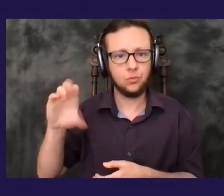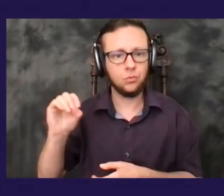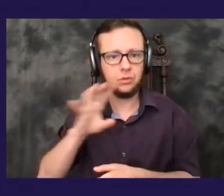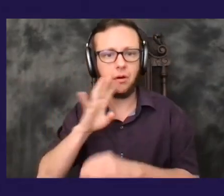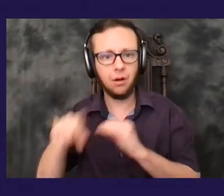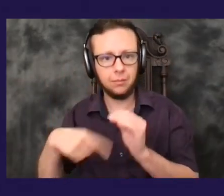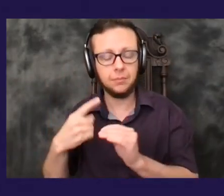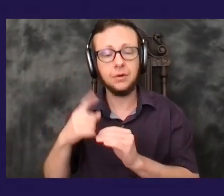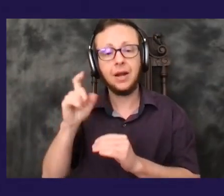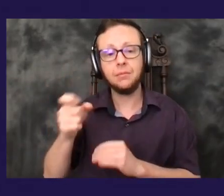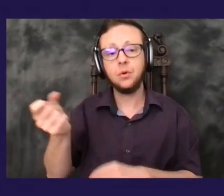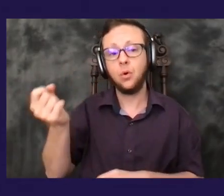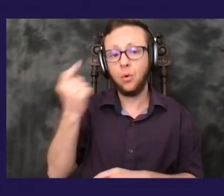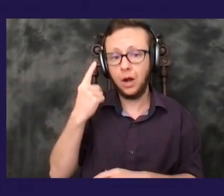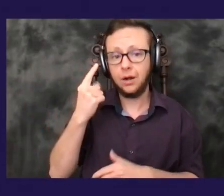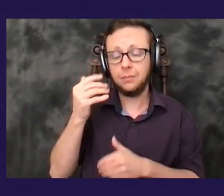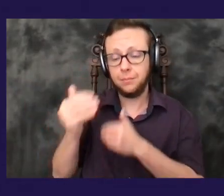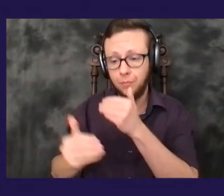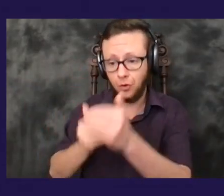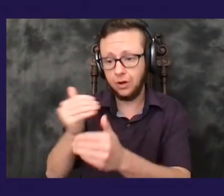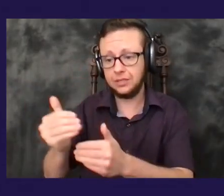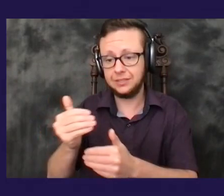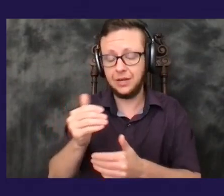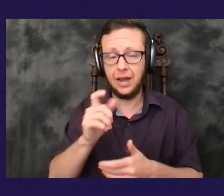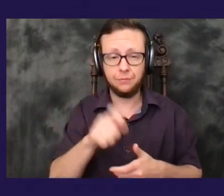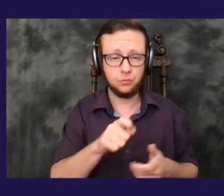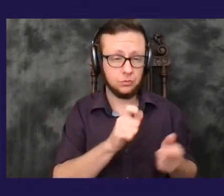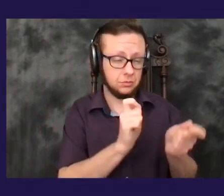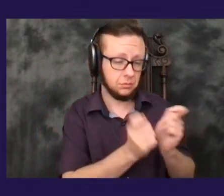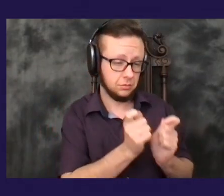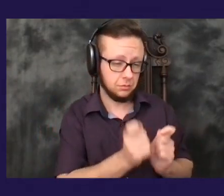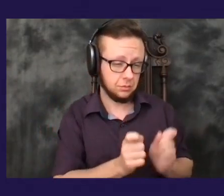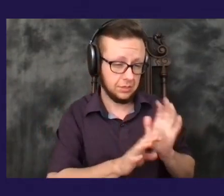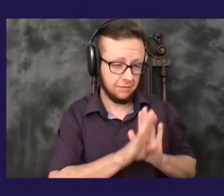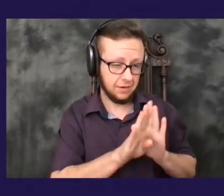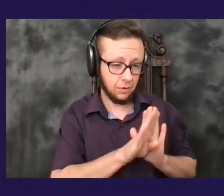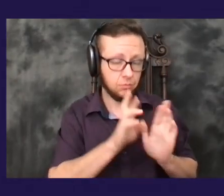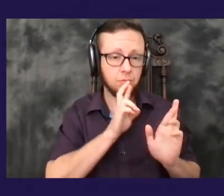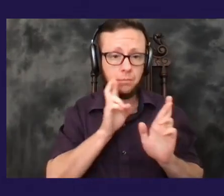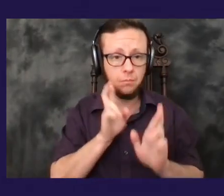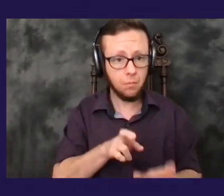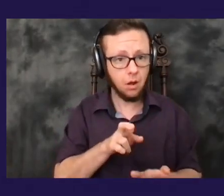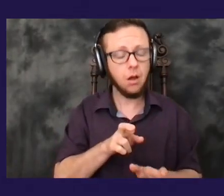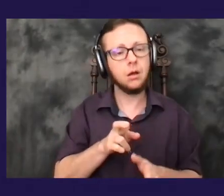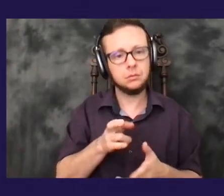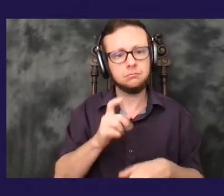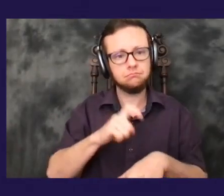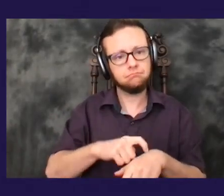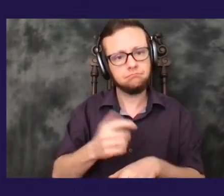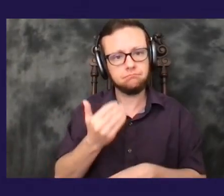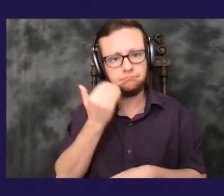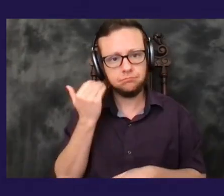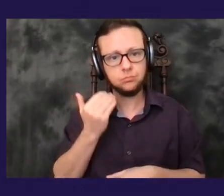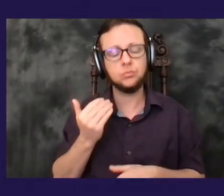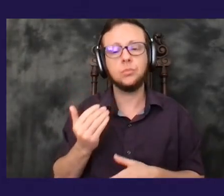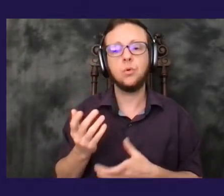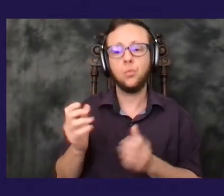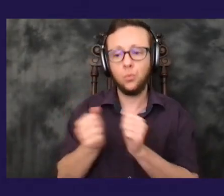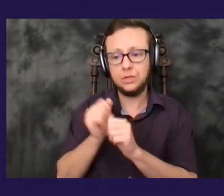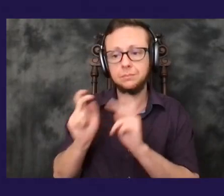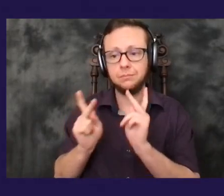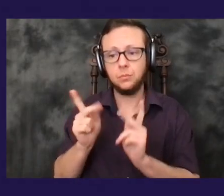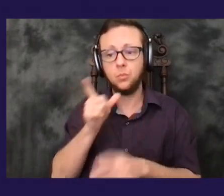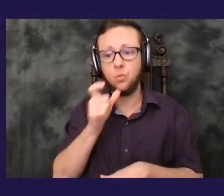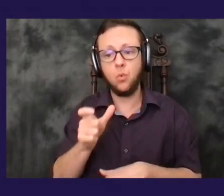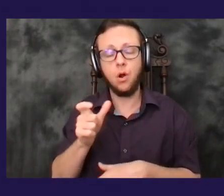the process of crafting a response is going to take some time with people who are experiencing the problem.